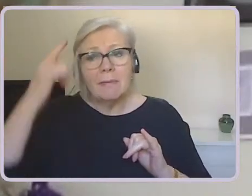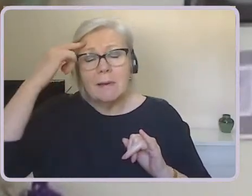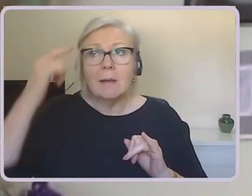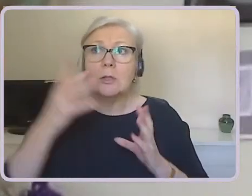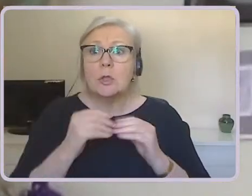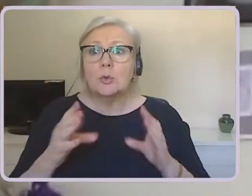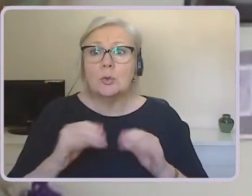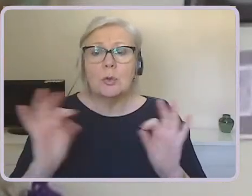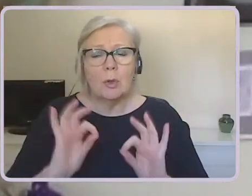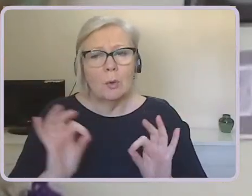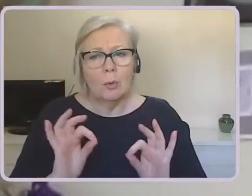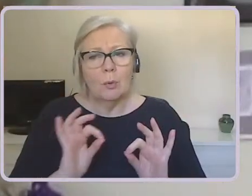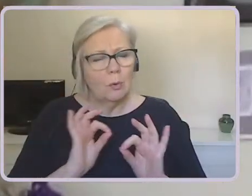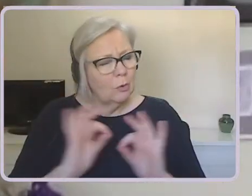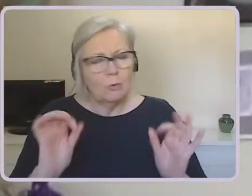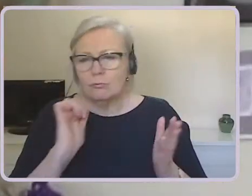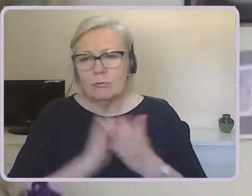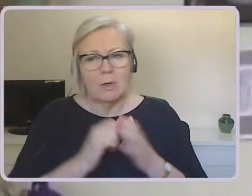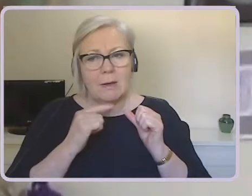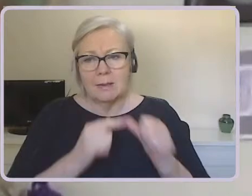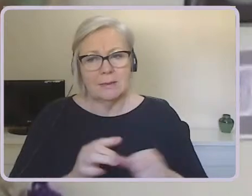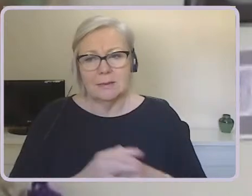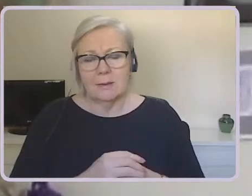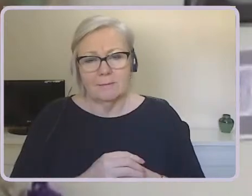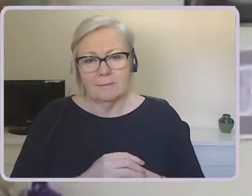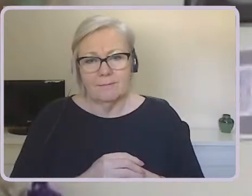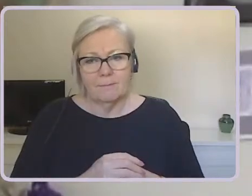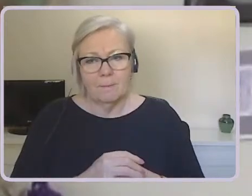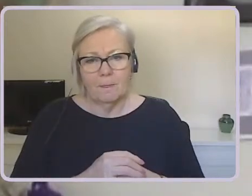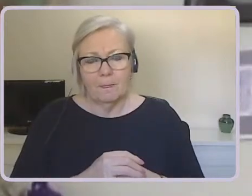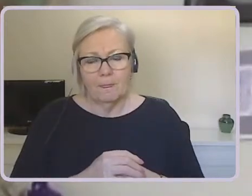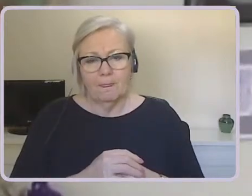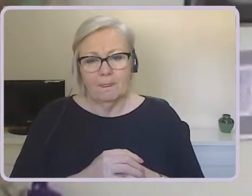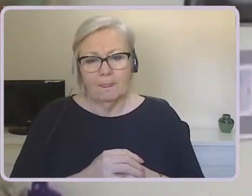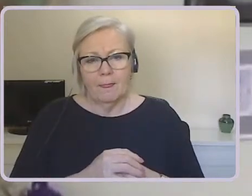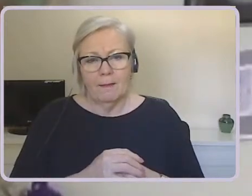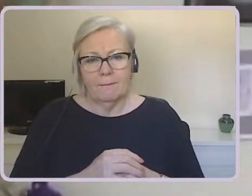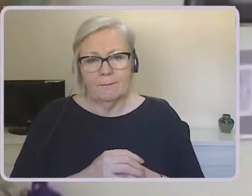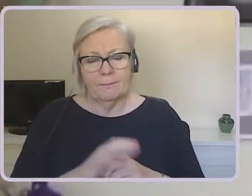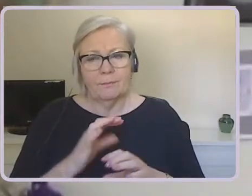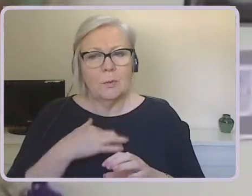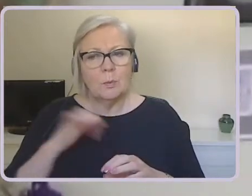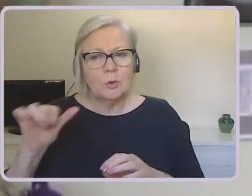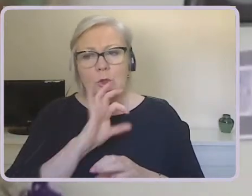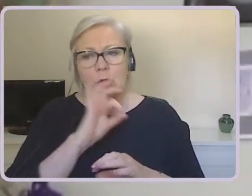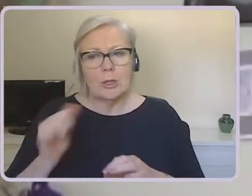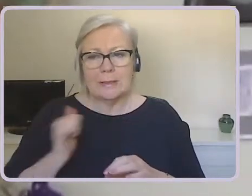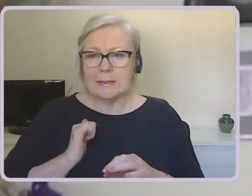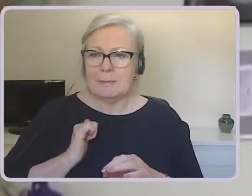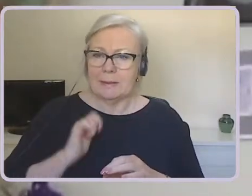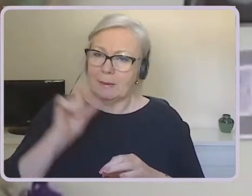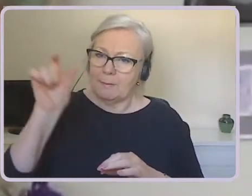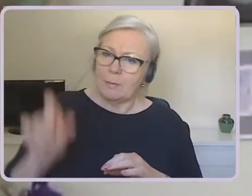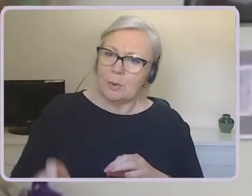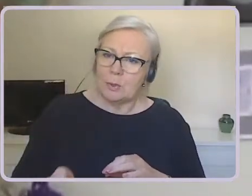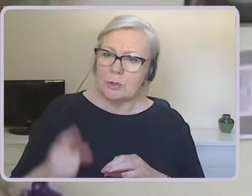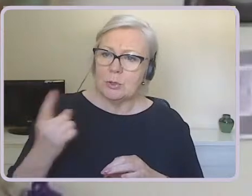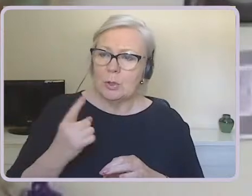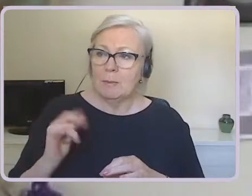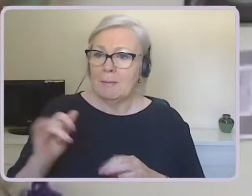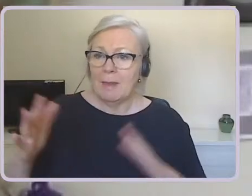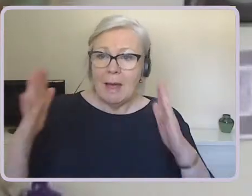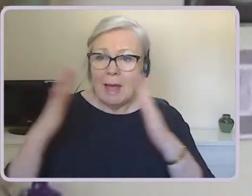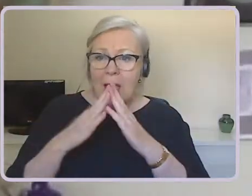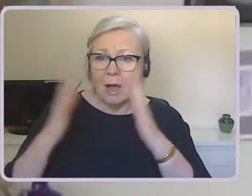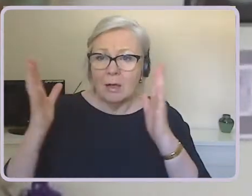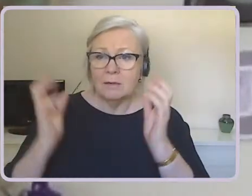is not the answer. It is not okay to actually be expecting a person who might have just lost their house or,